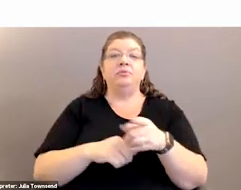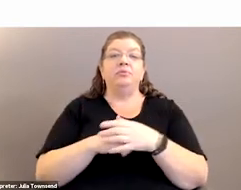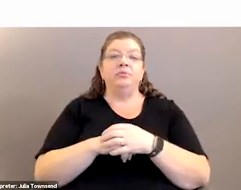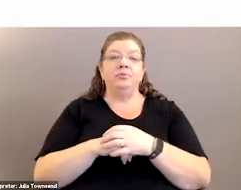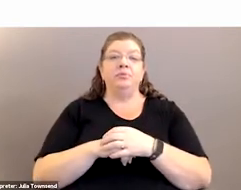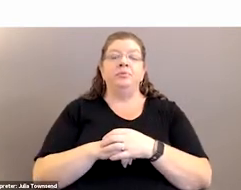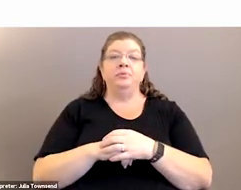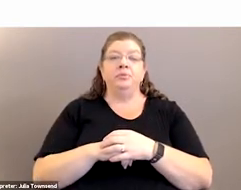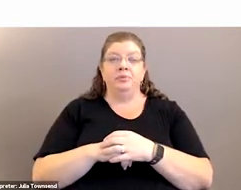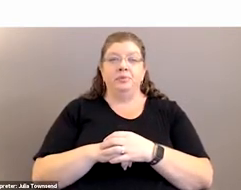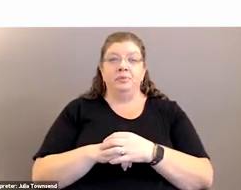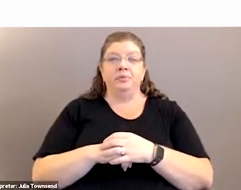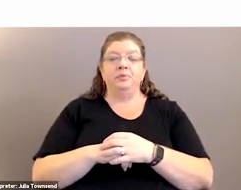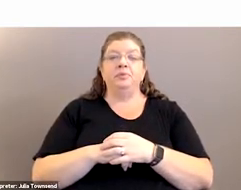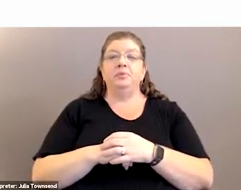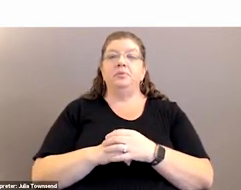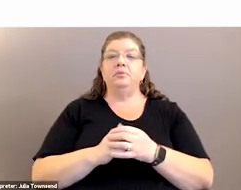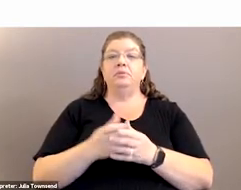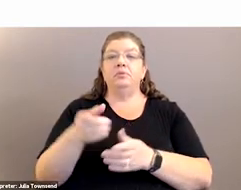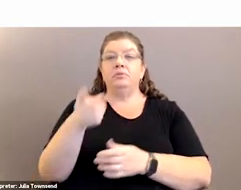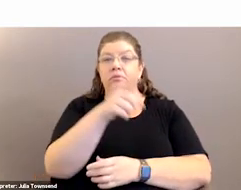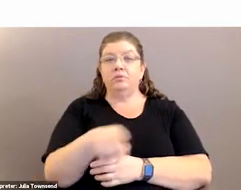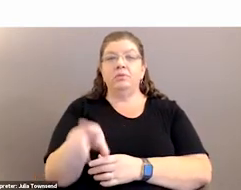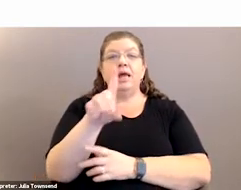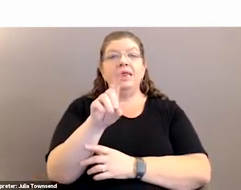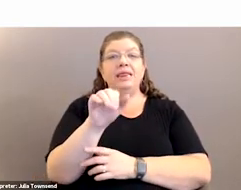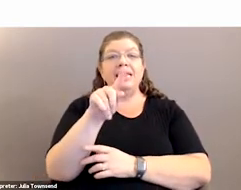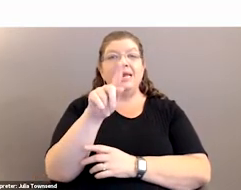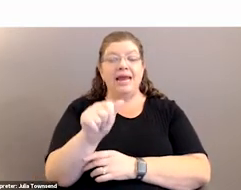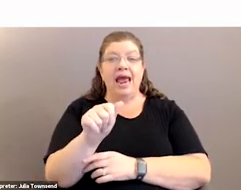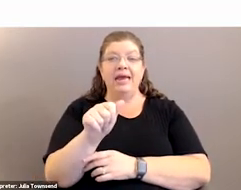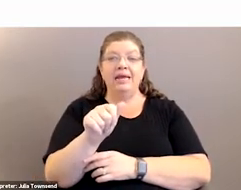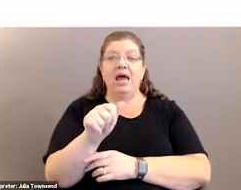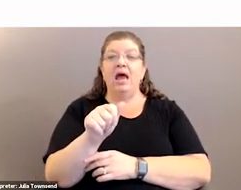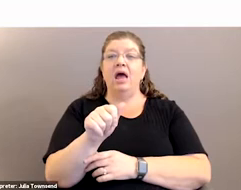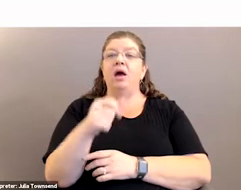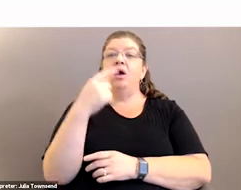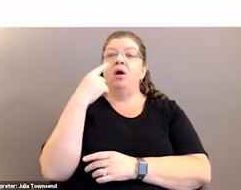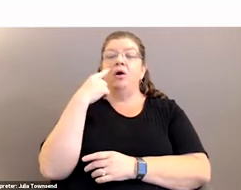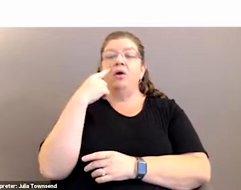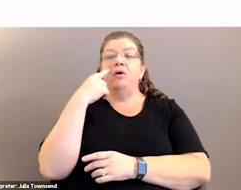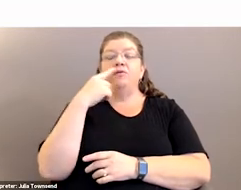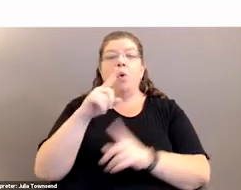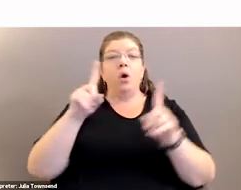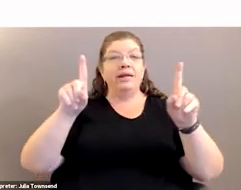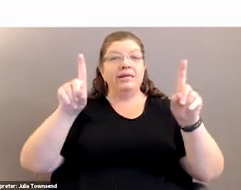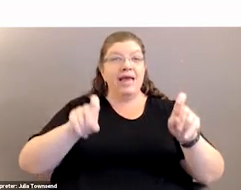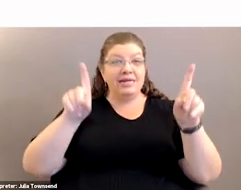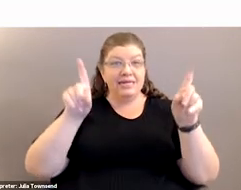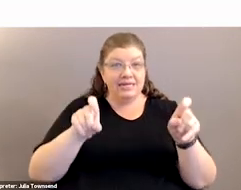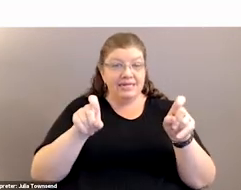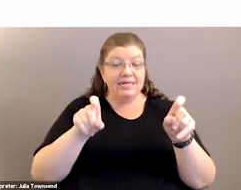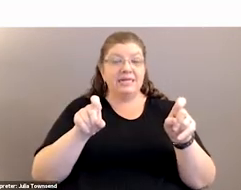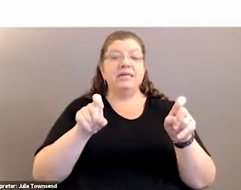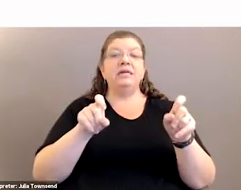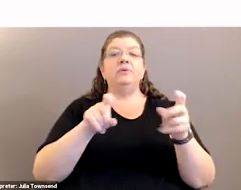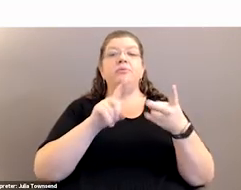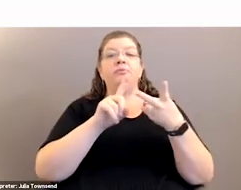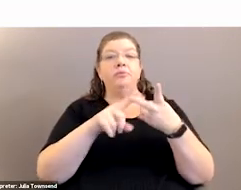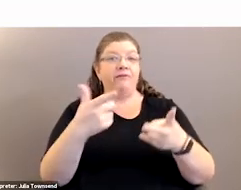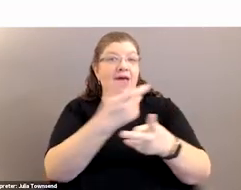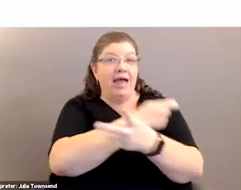and um this is the data that we're bringing to you in regards to testing and